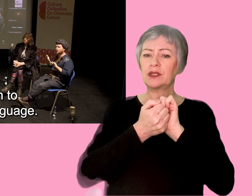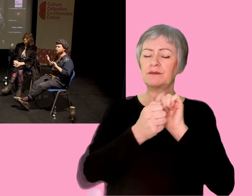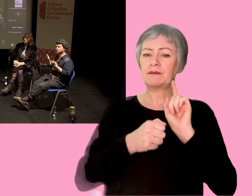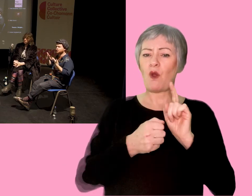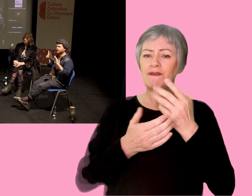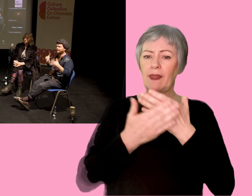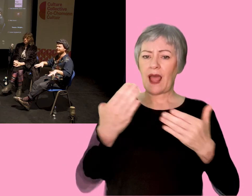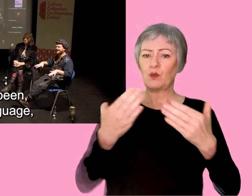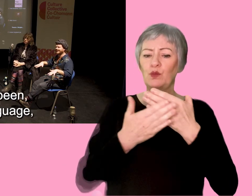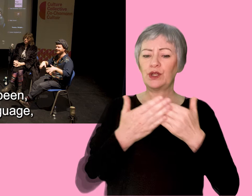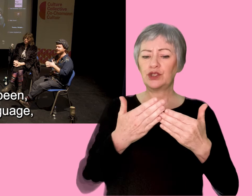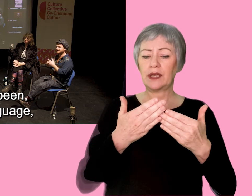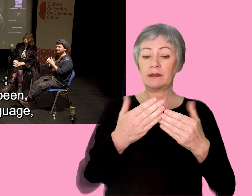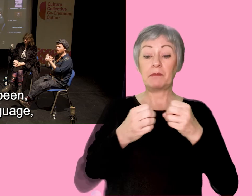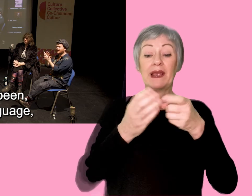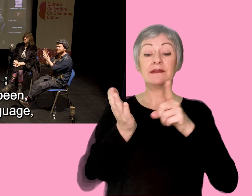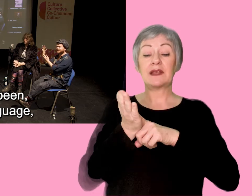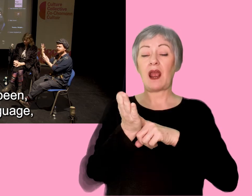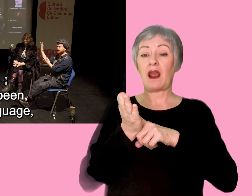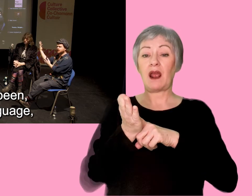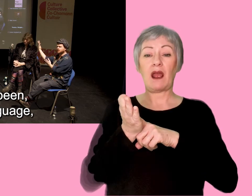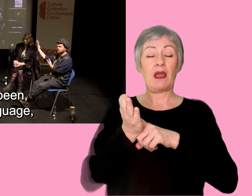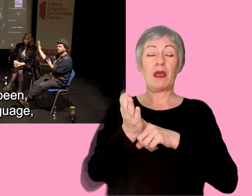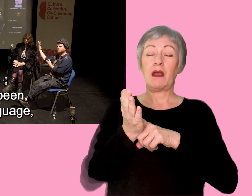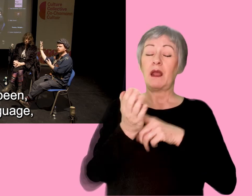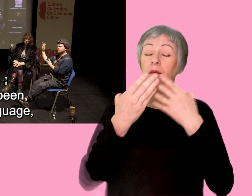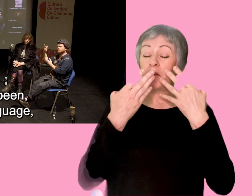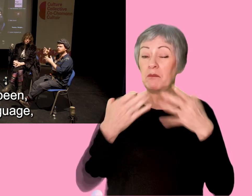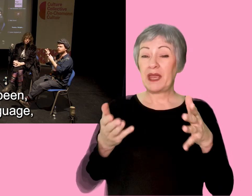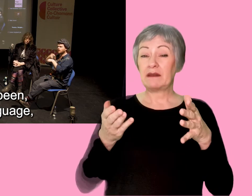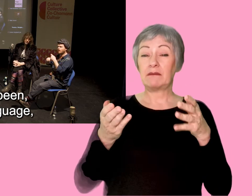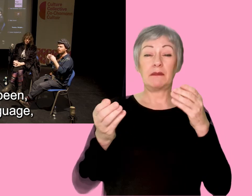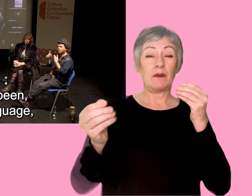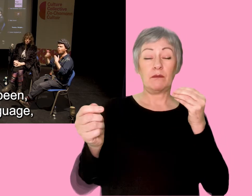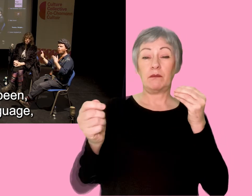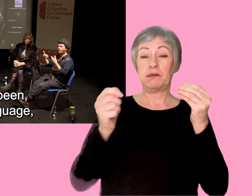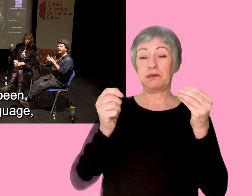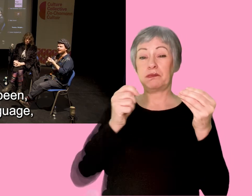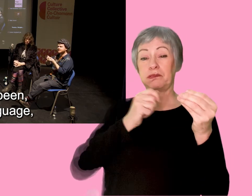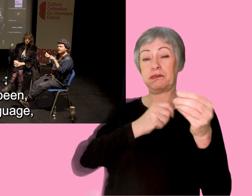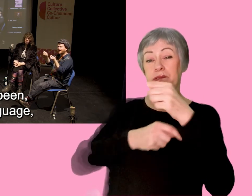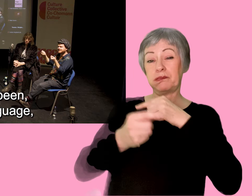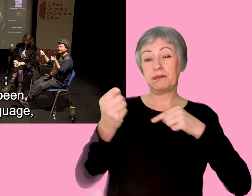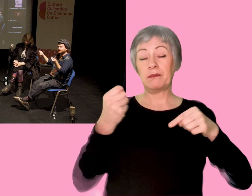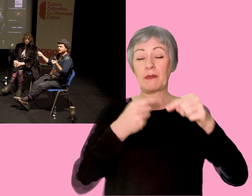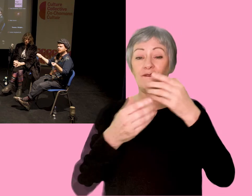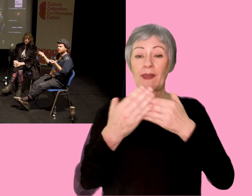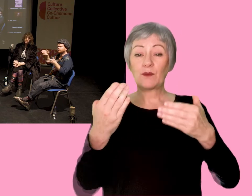language. In BSL, there has been, the evolution of